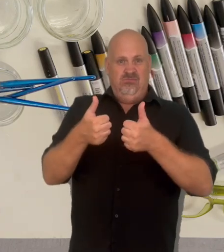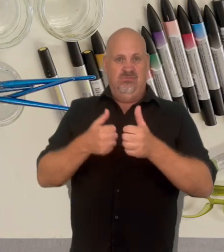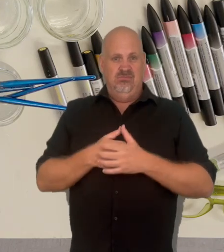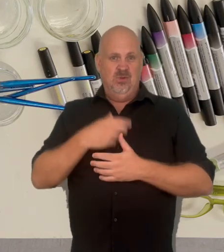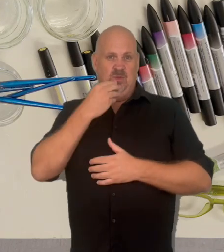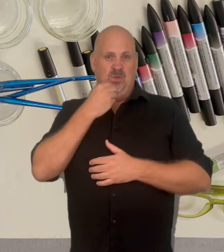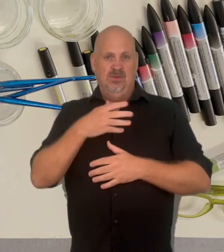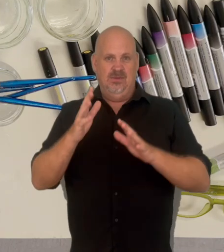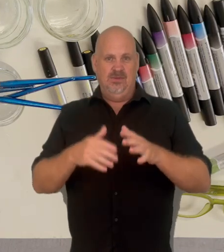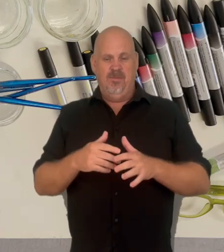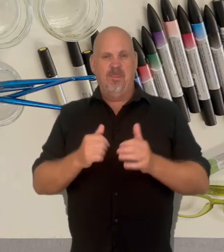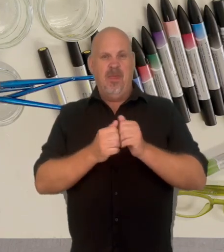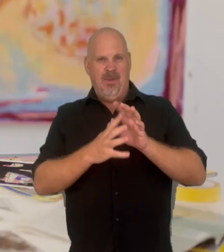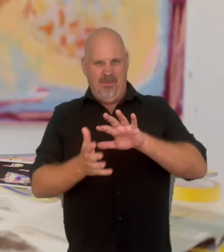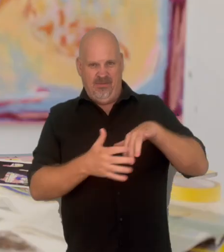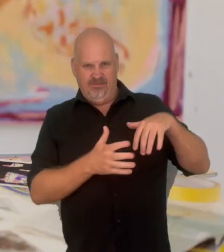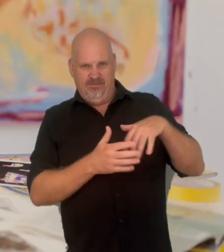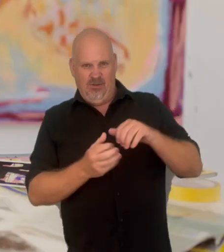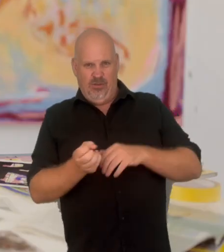your paper away. We've got 2 birds now.